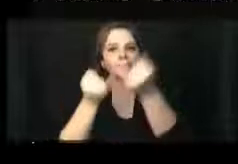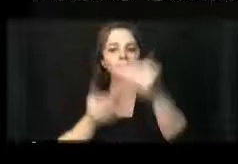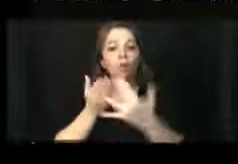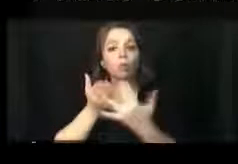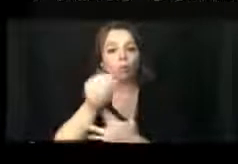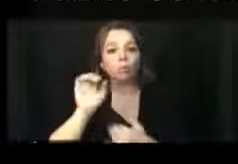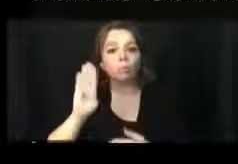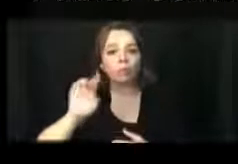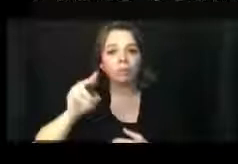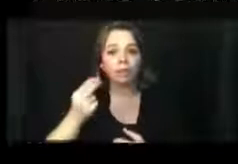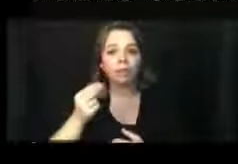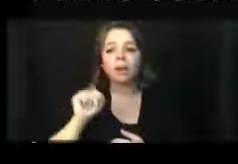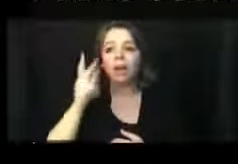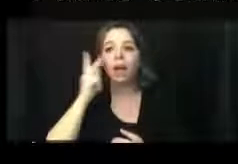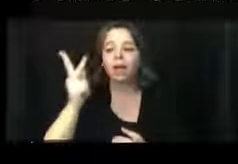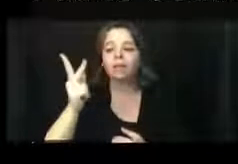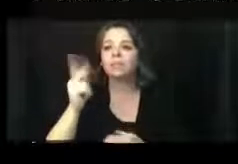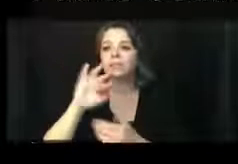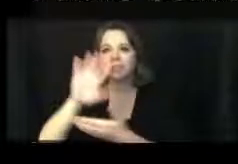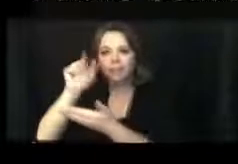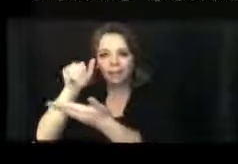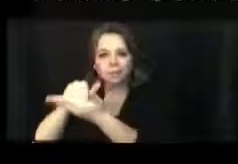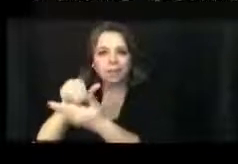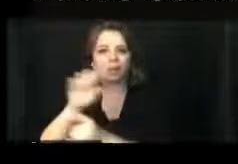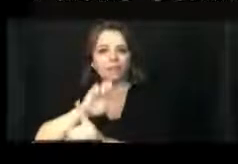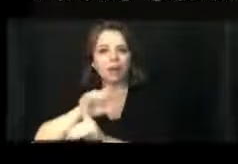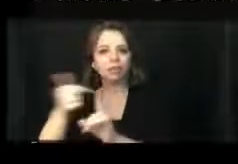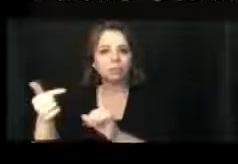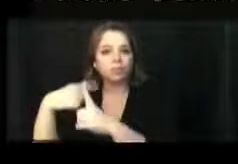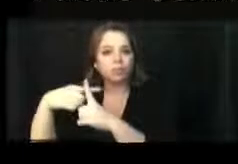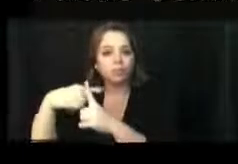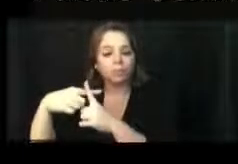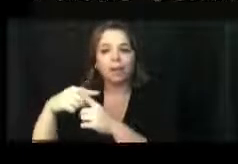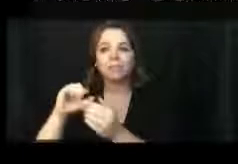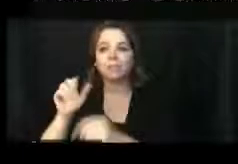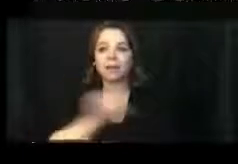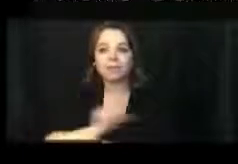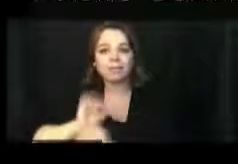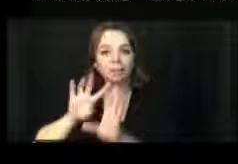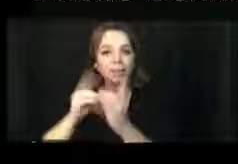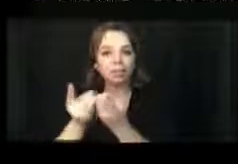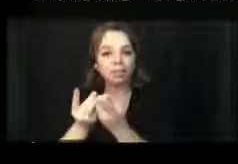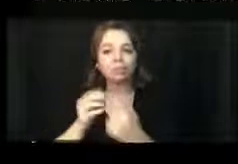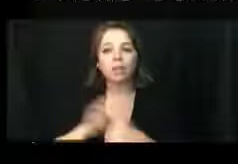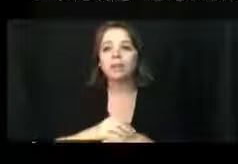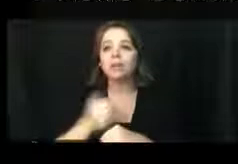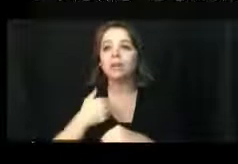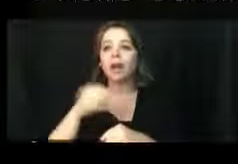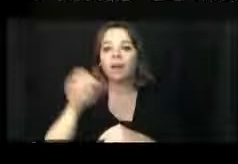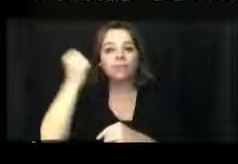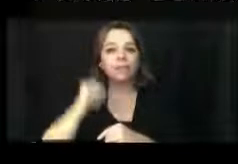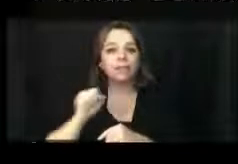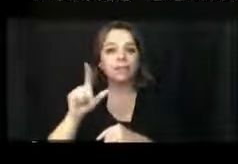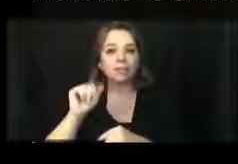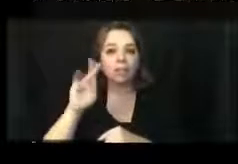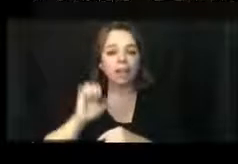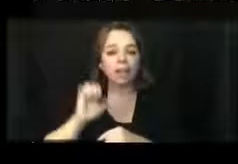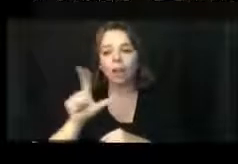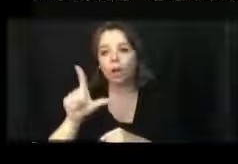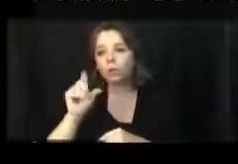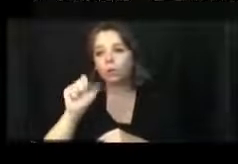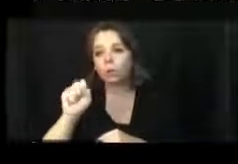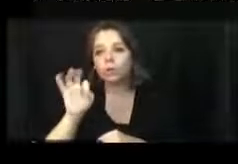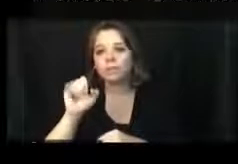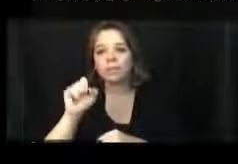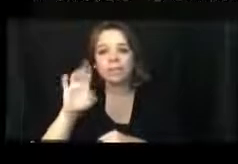this core inland LGBTQ plus assembly district, keeping our Southern San Fernando Valley, our Silver Lake, Los Feliz, and Echo Park, and our West